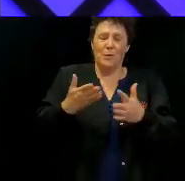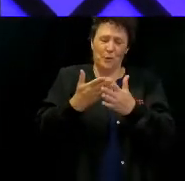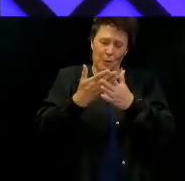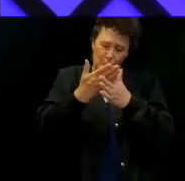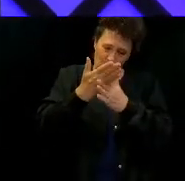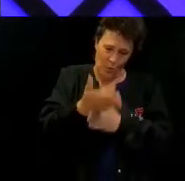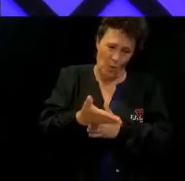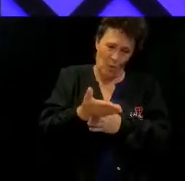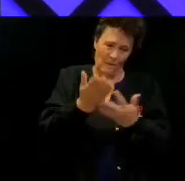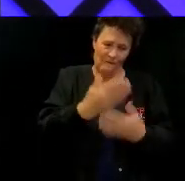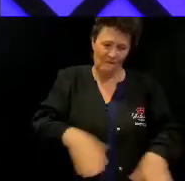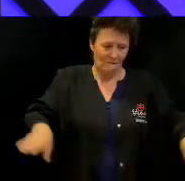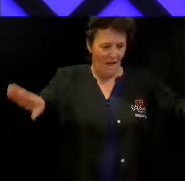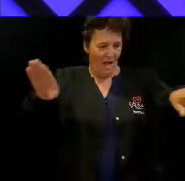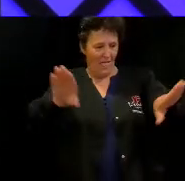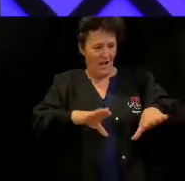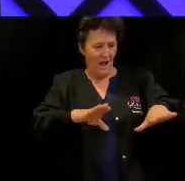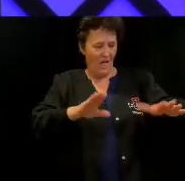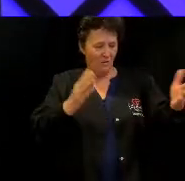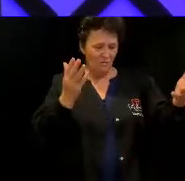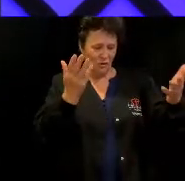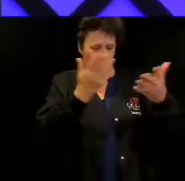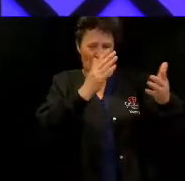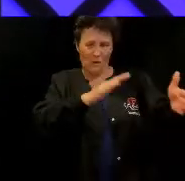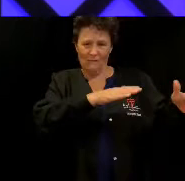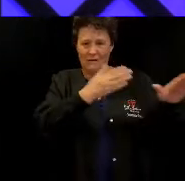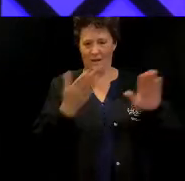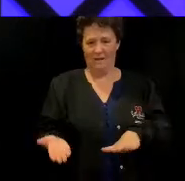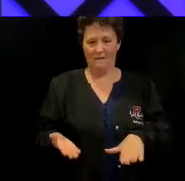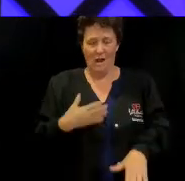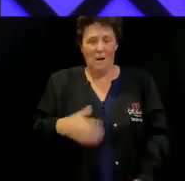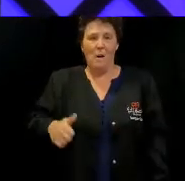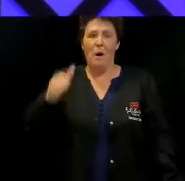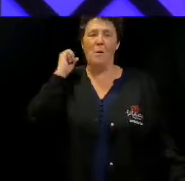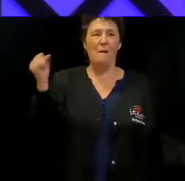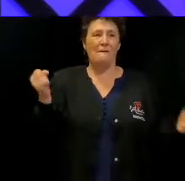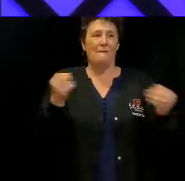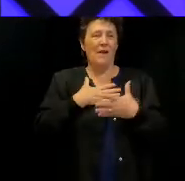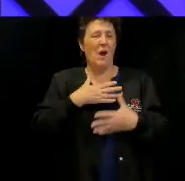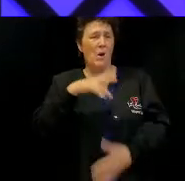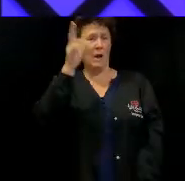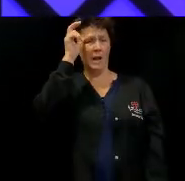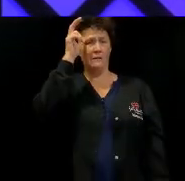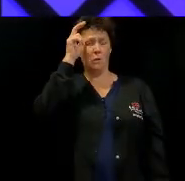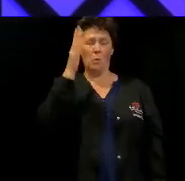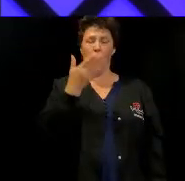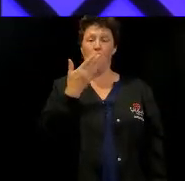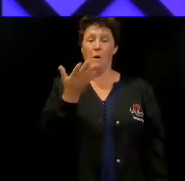through the valley of the shadow of death, I will fear no evil. Why?